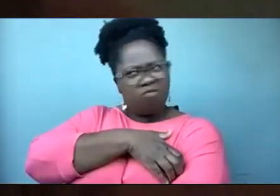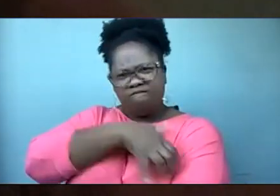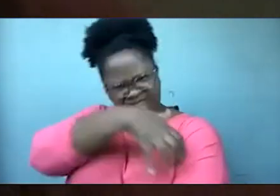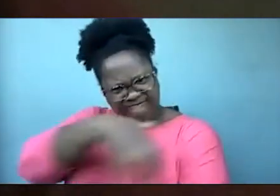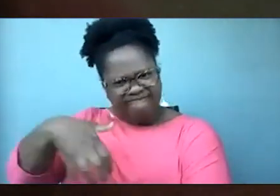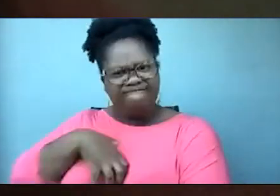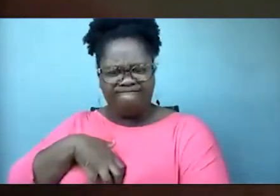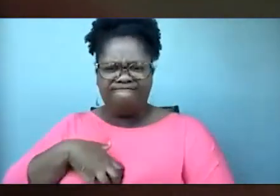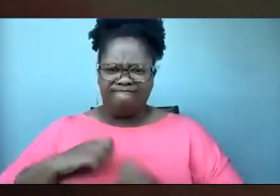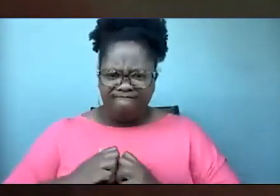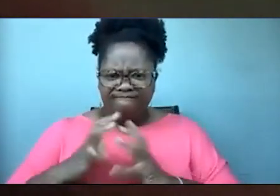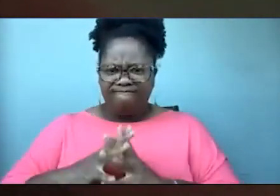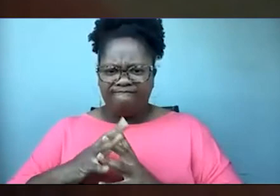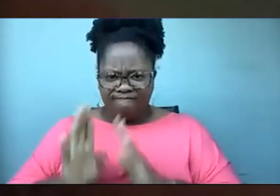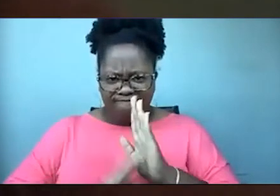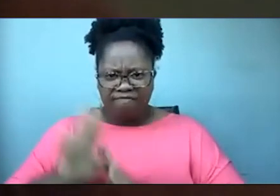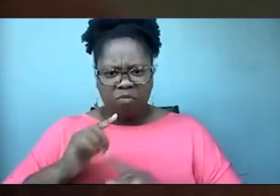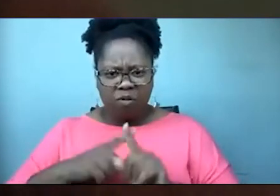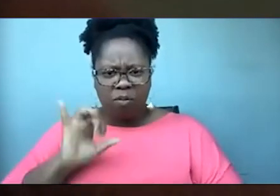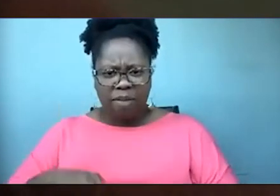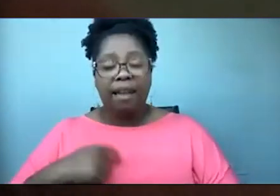community. Obviously,